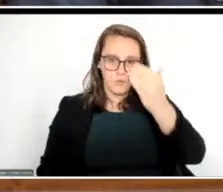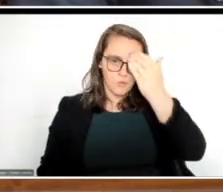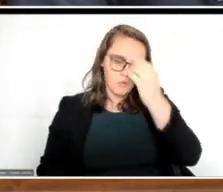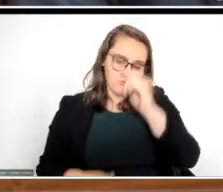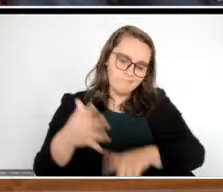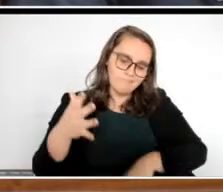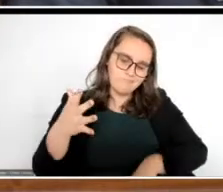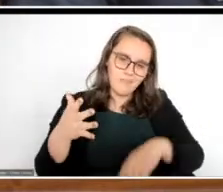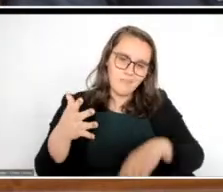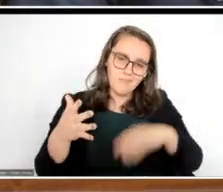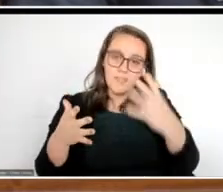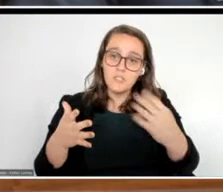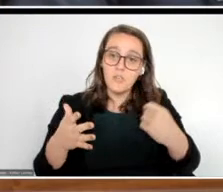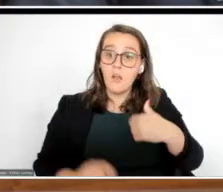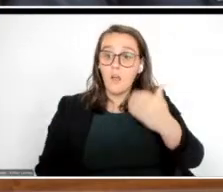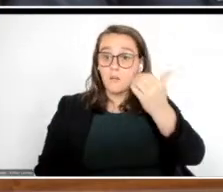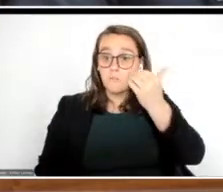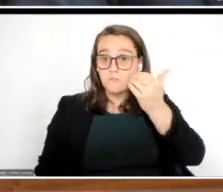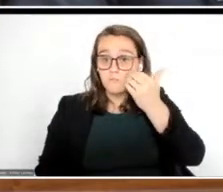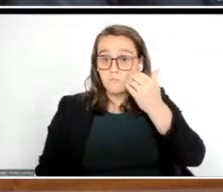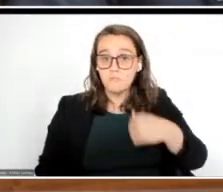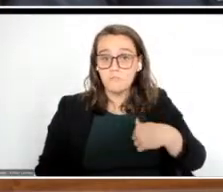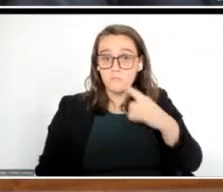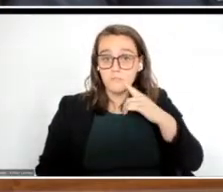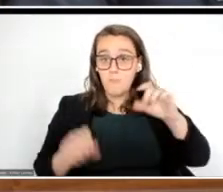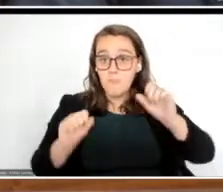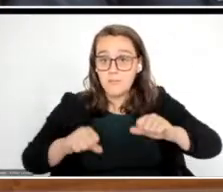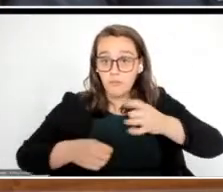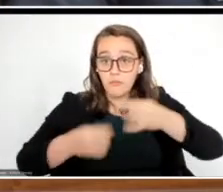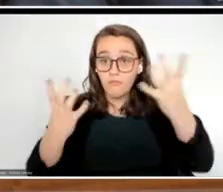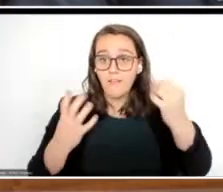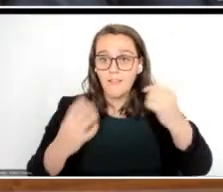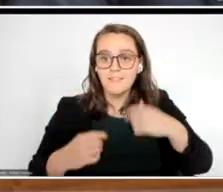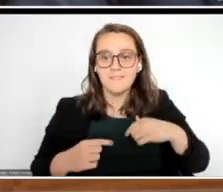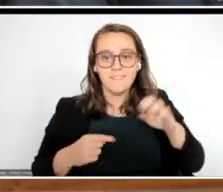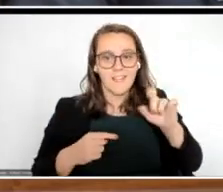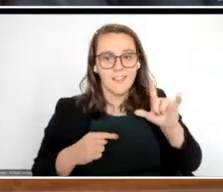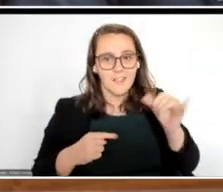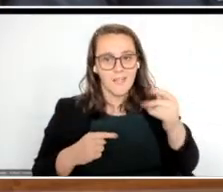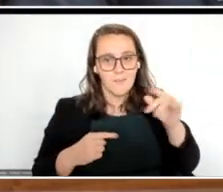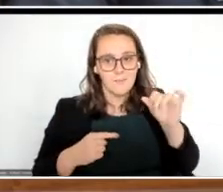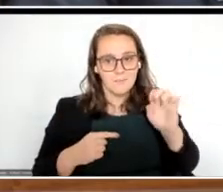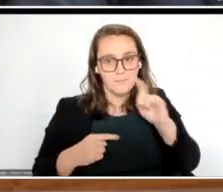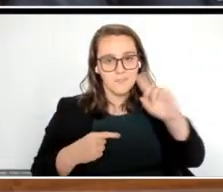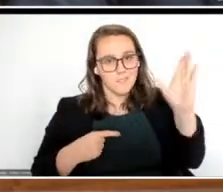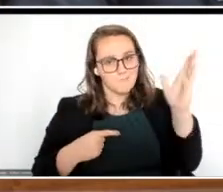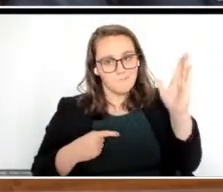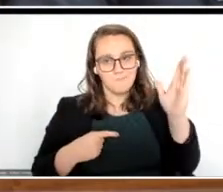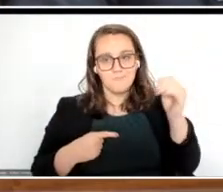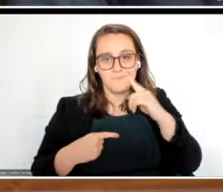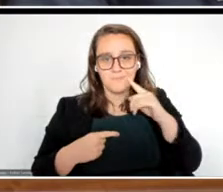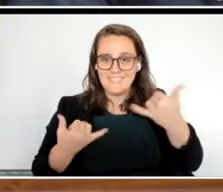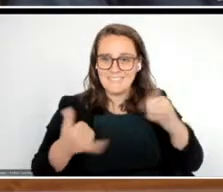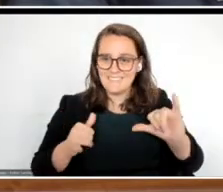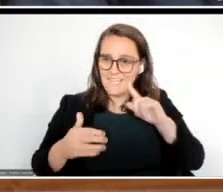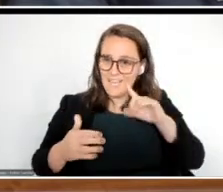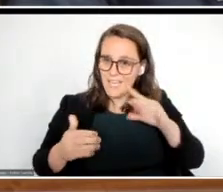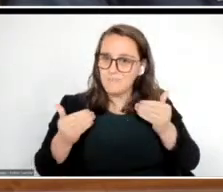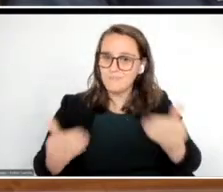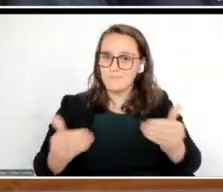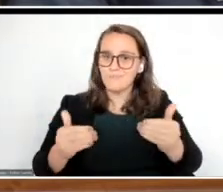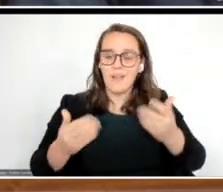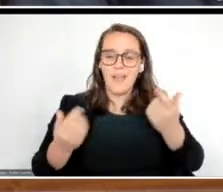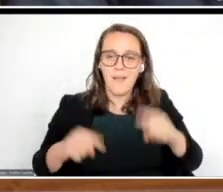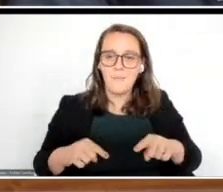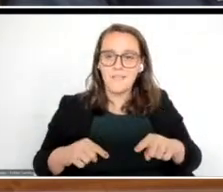violence and weapons among the crowd, the Ellipse event nevertheless went forward, and Donald Trump instructed the angry